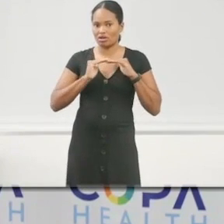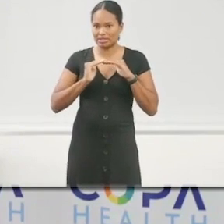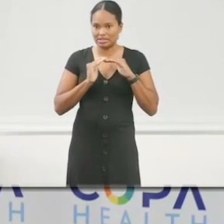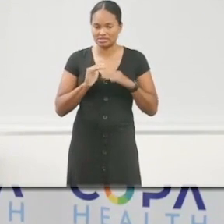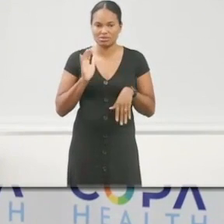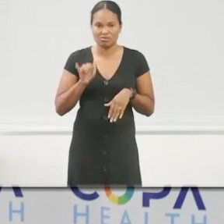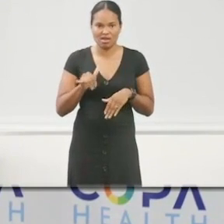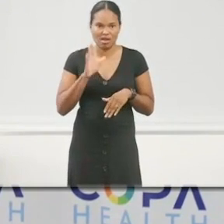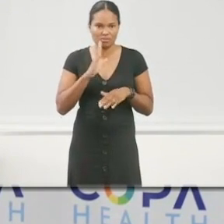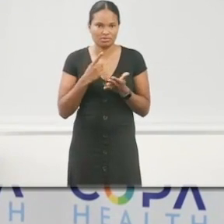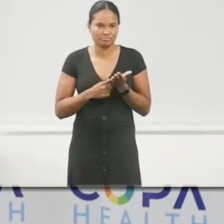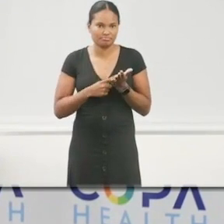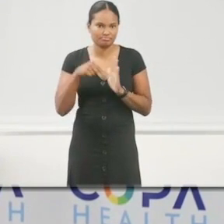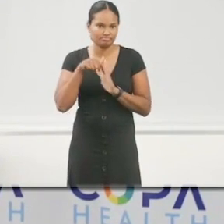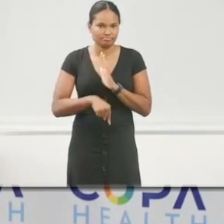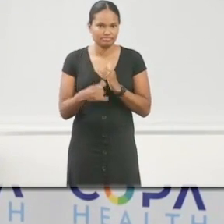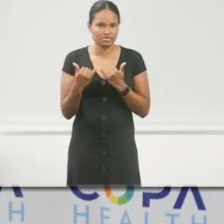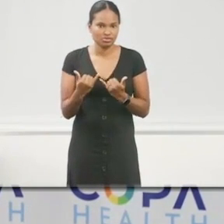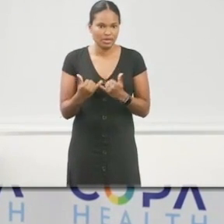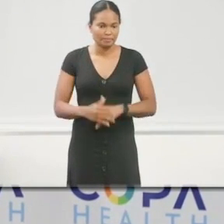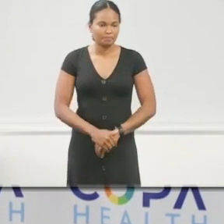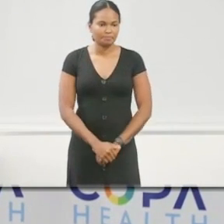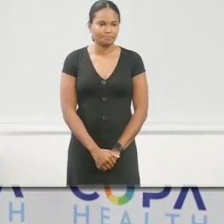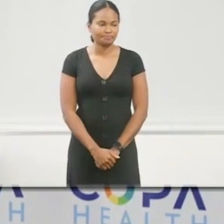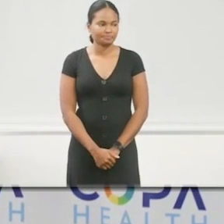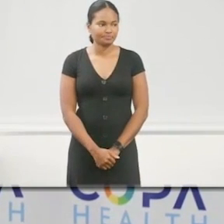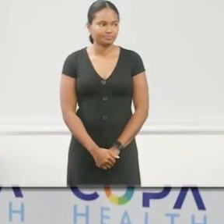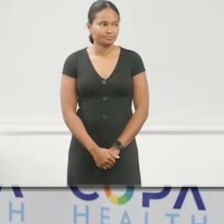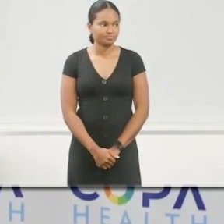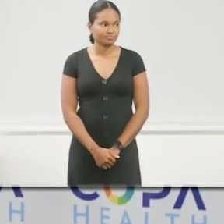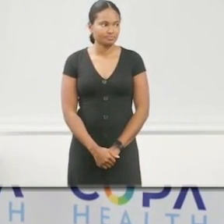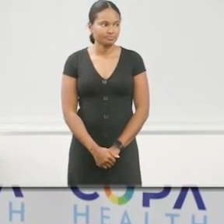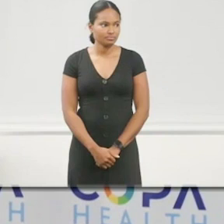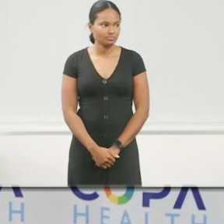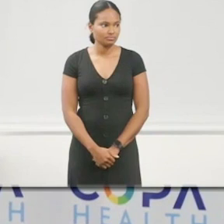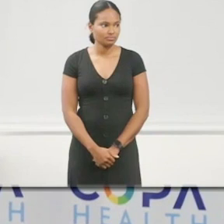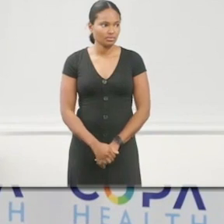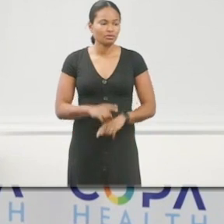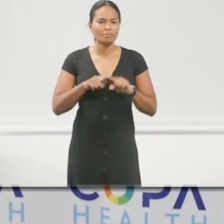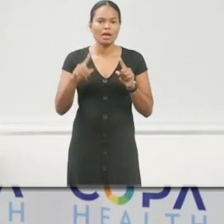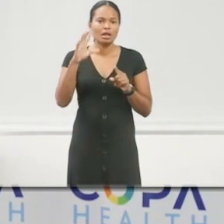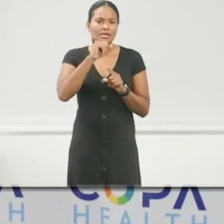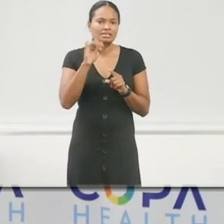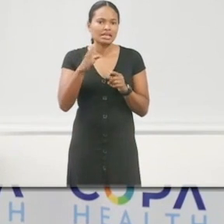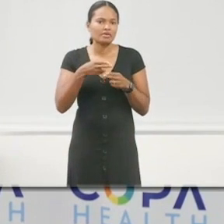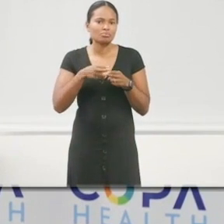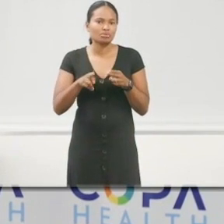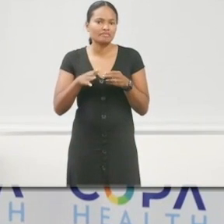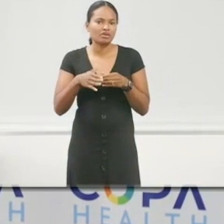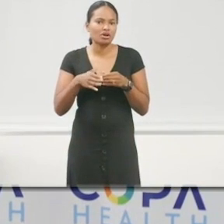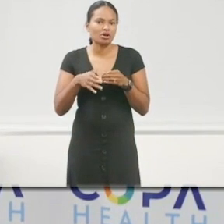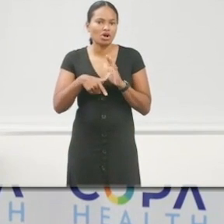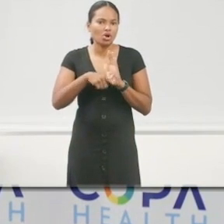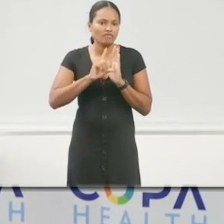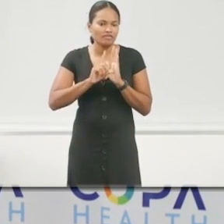getting into. And we'll talk a little bit more about that part and how that plays itself out. And I guess if we just did a brief overview, again, we talked about